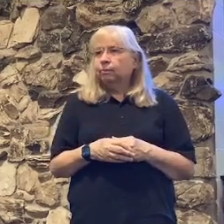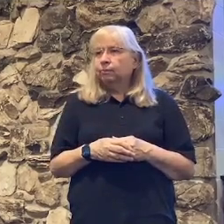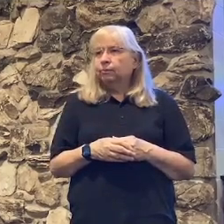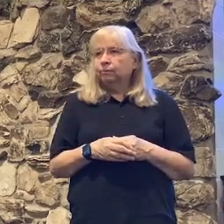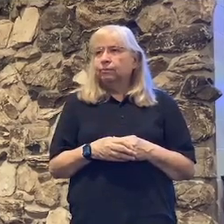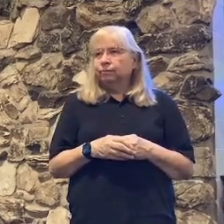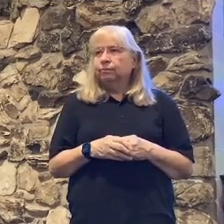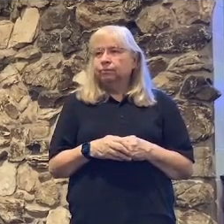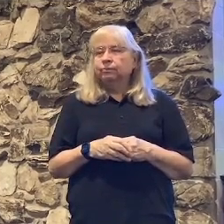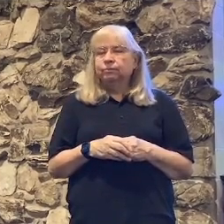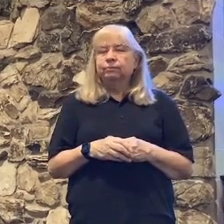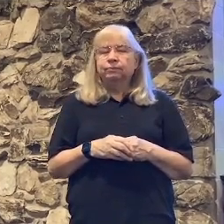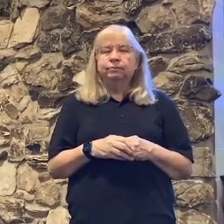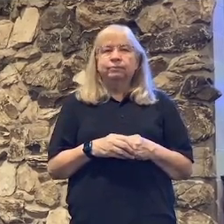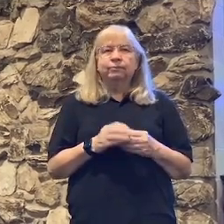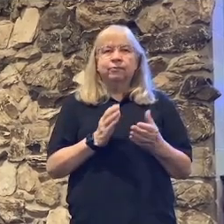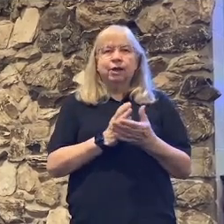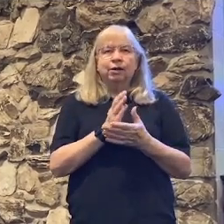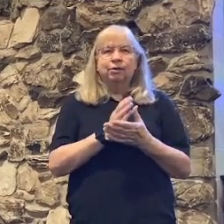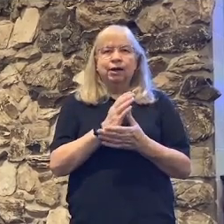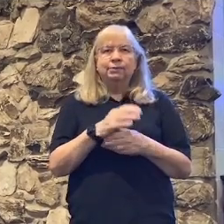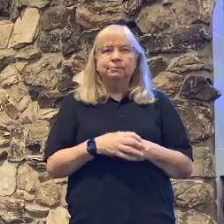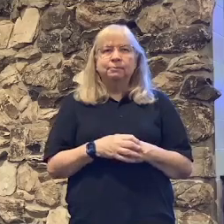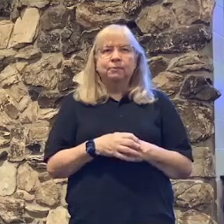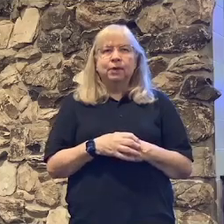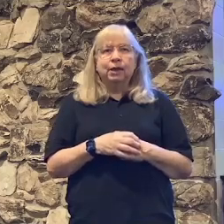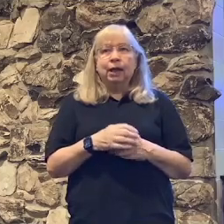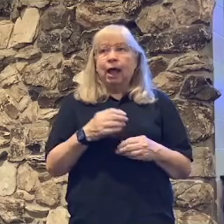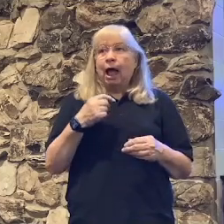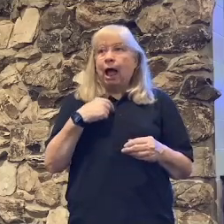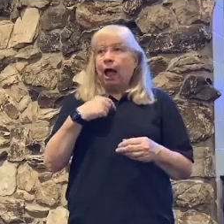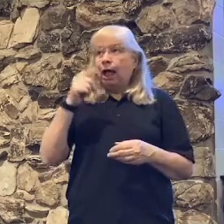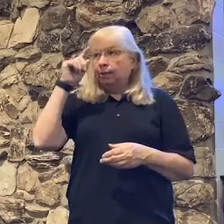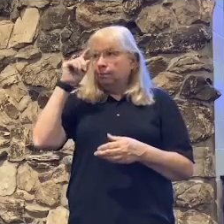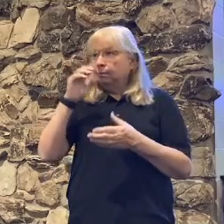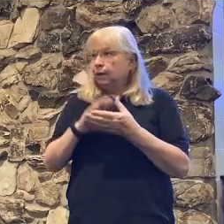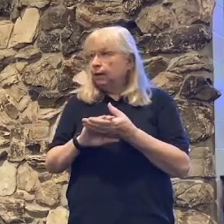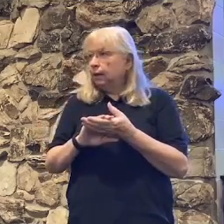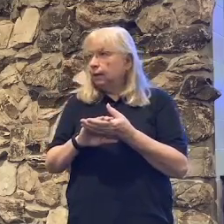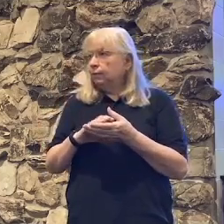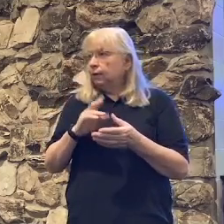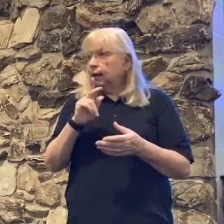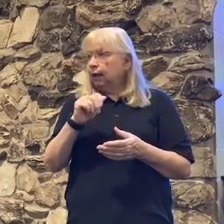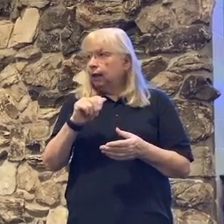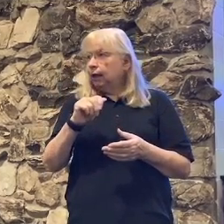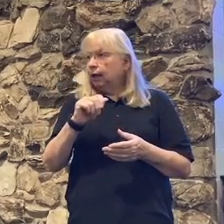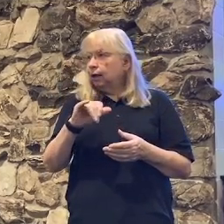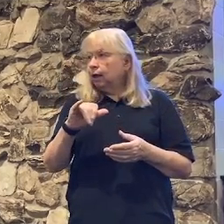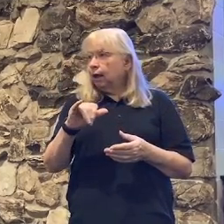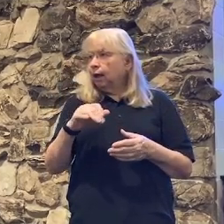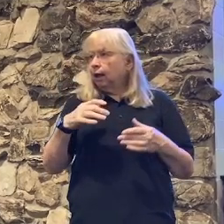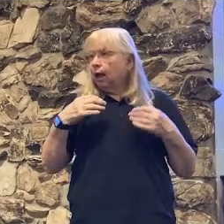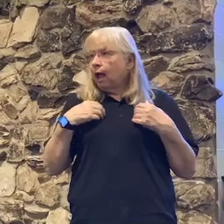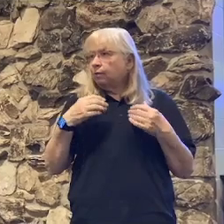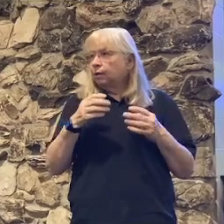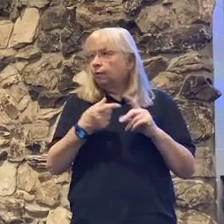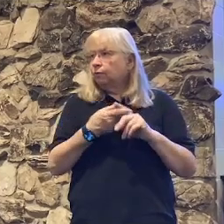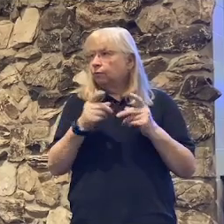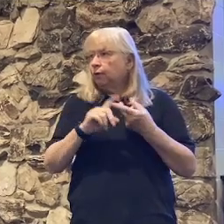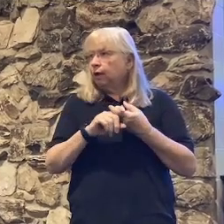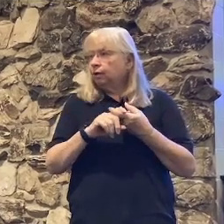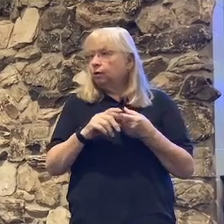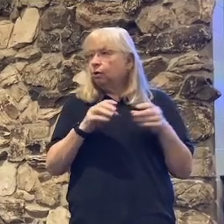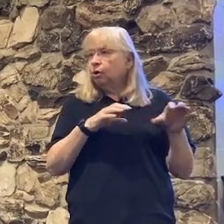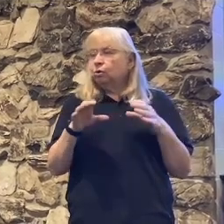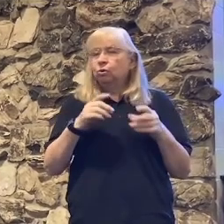Yep. All right. And I believe Kay has some friends who are going to